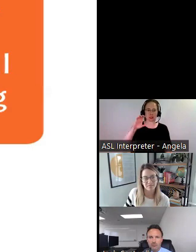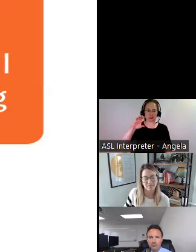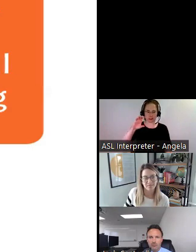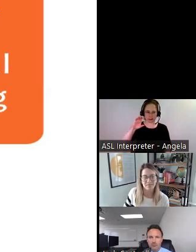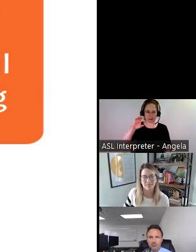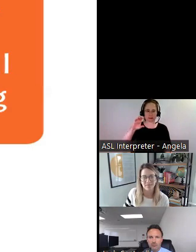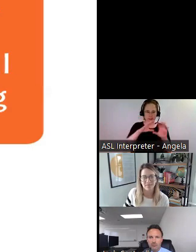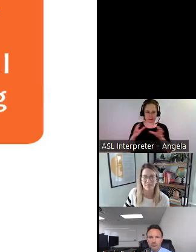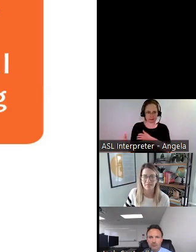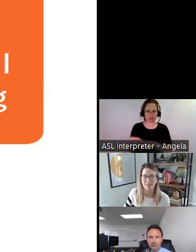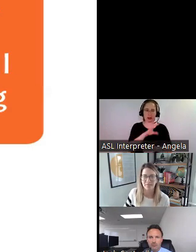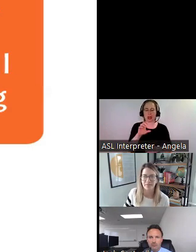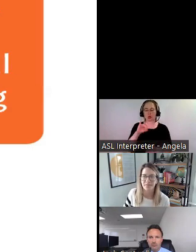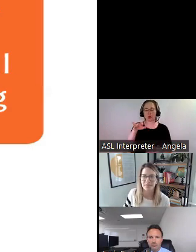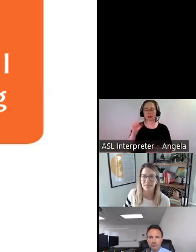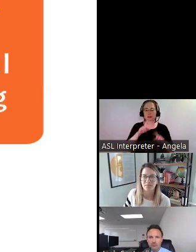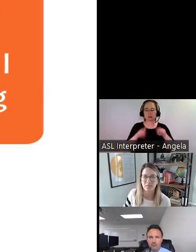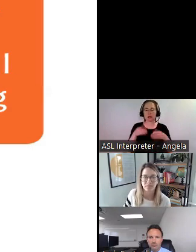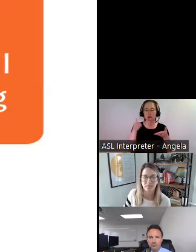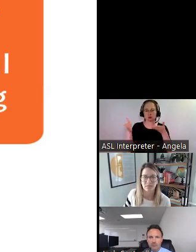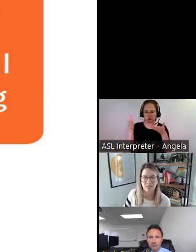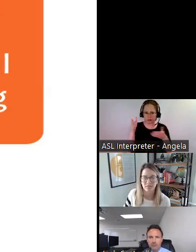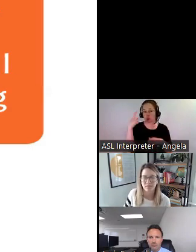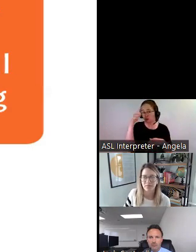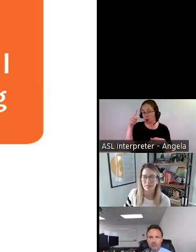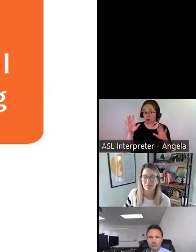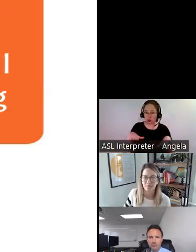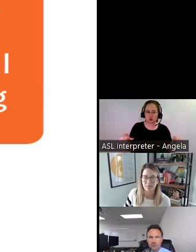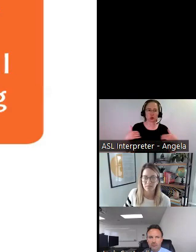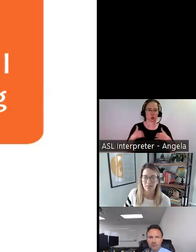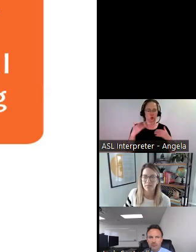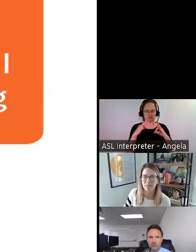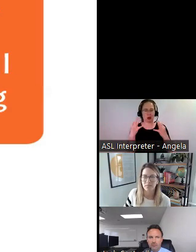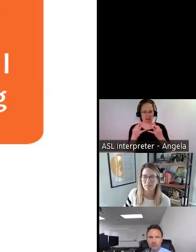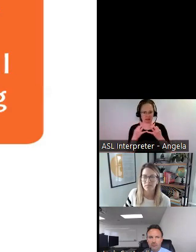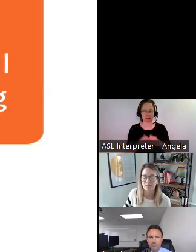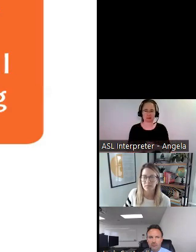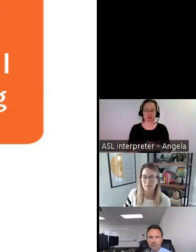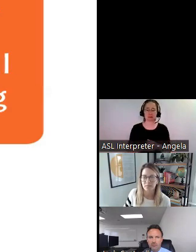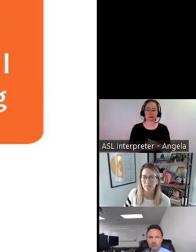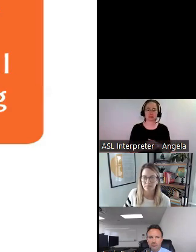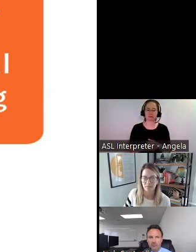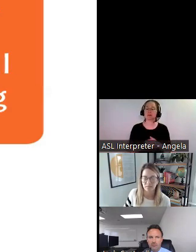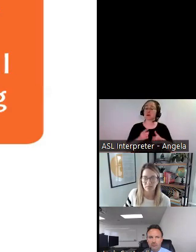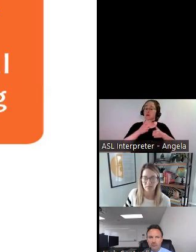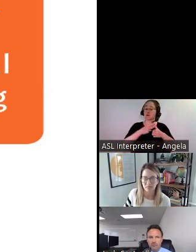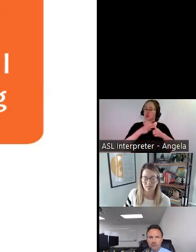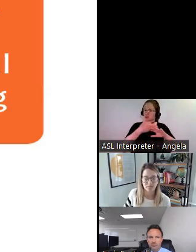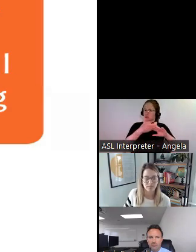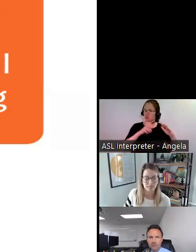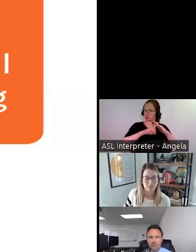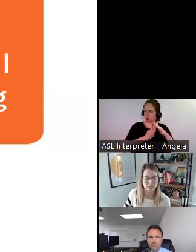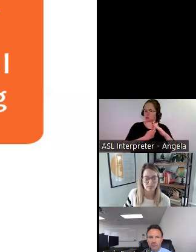CCBHCs and Crisis Response Services for Children, Youth, and Families. Before we